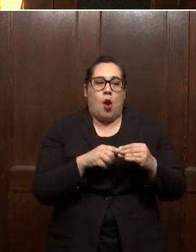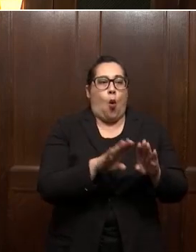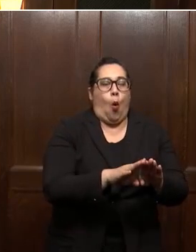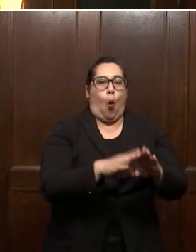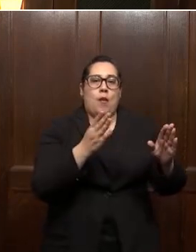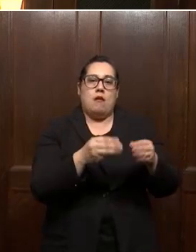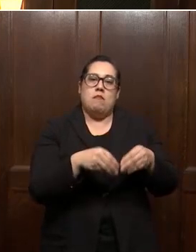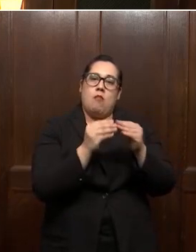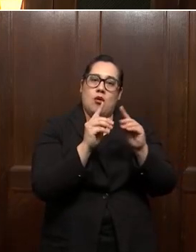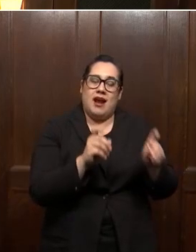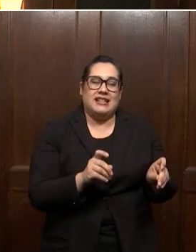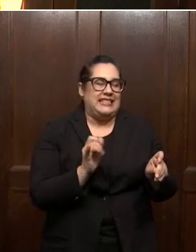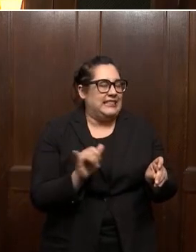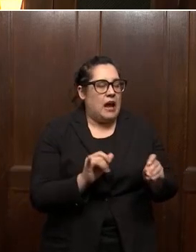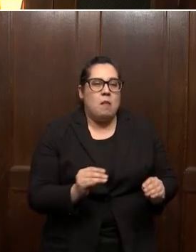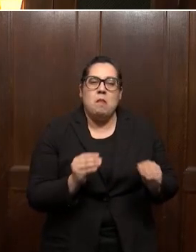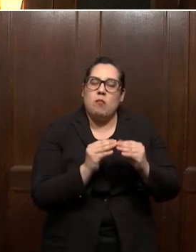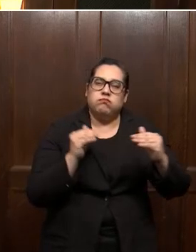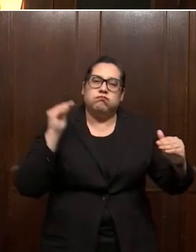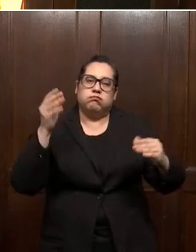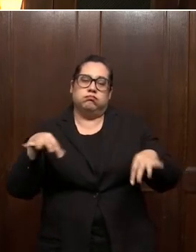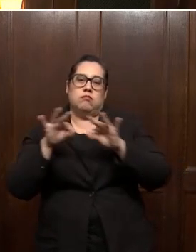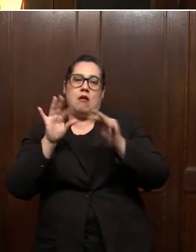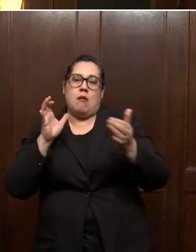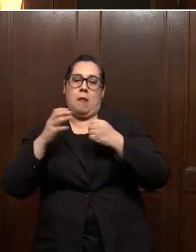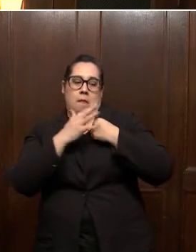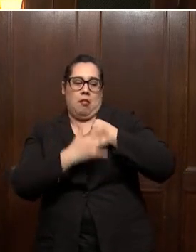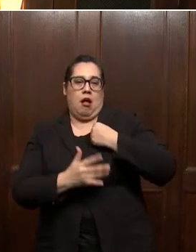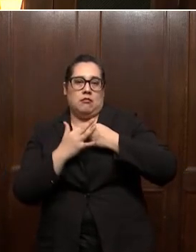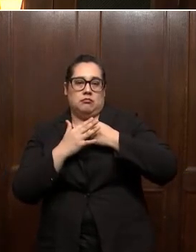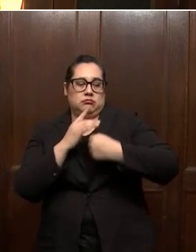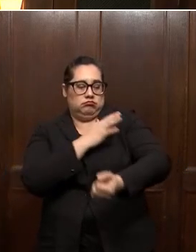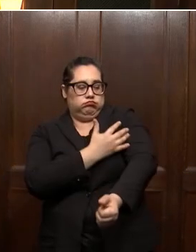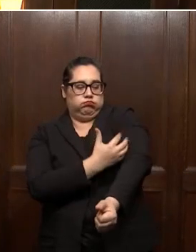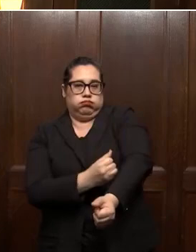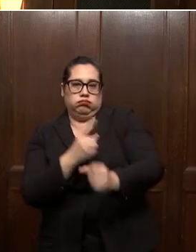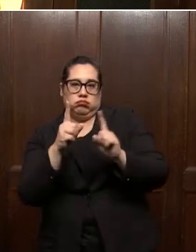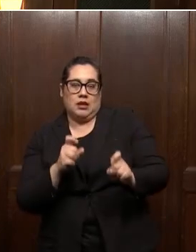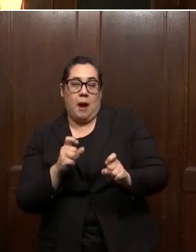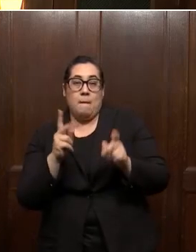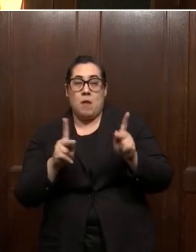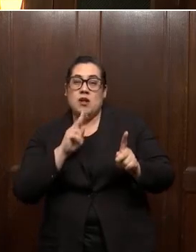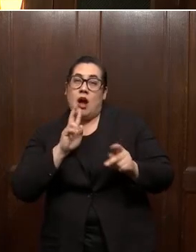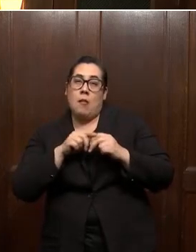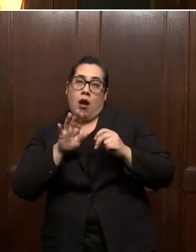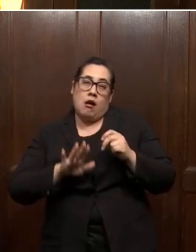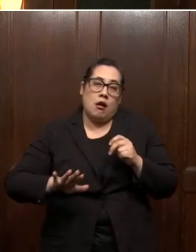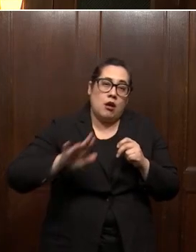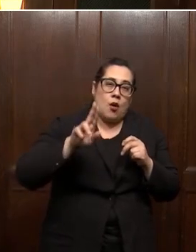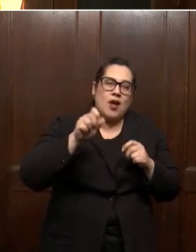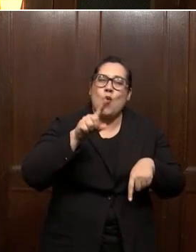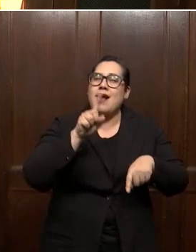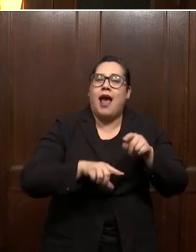up, even more critical than the blood tests. So when people are talking nationally, we can't open up until we have more tests,